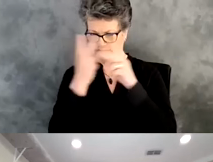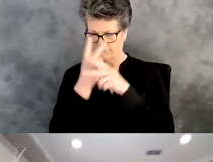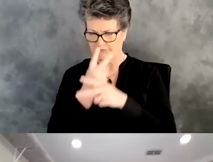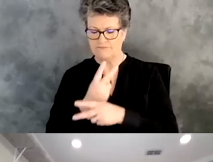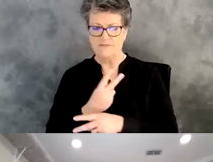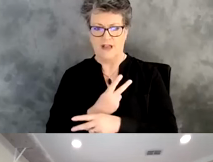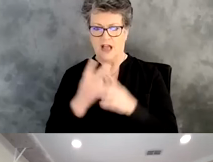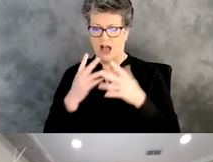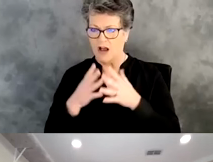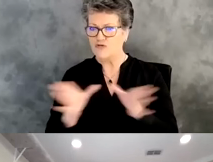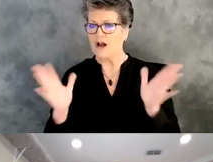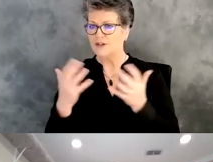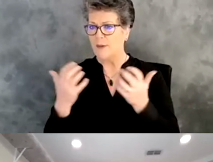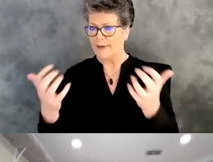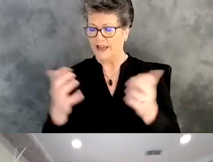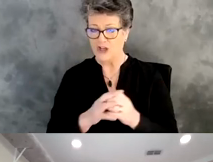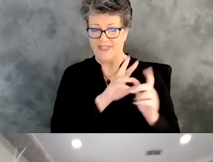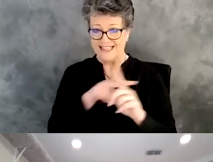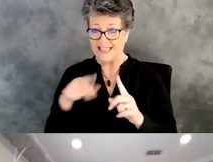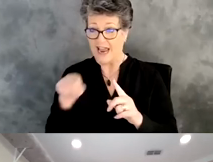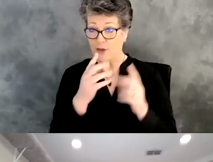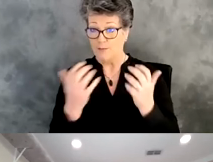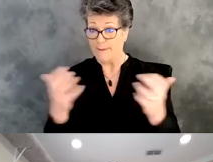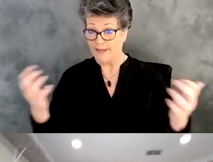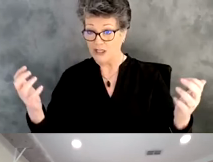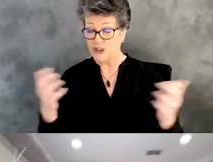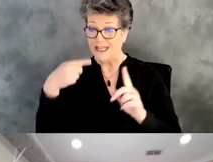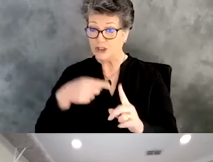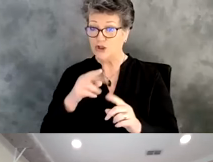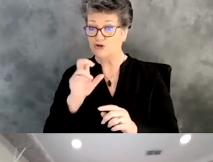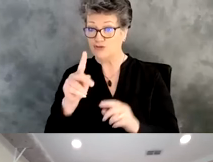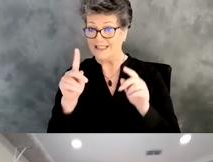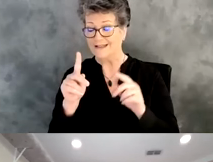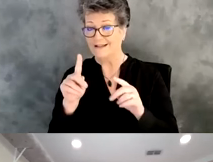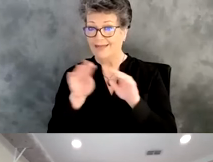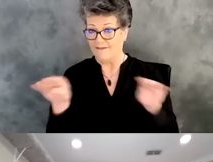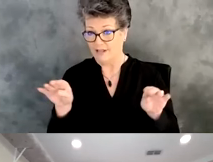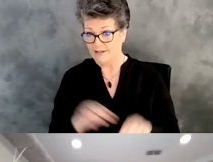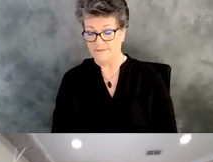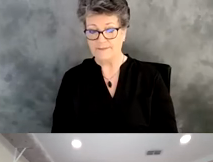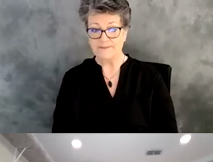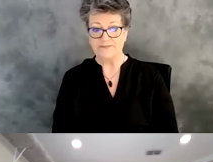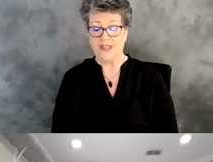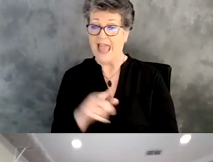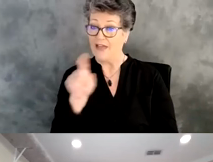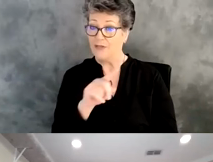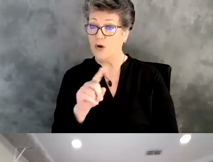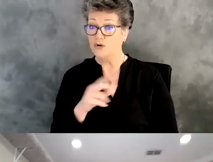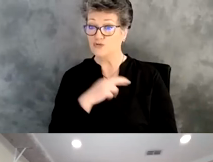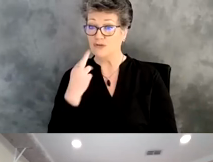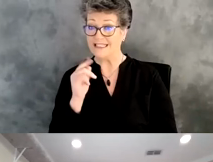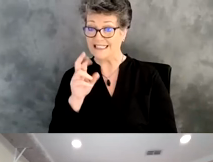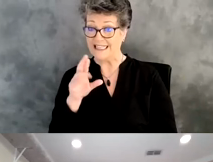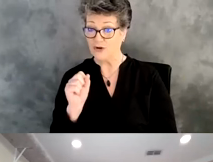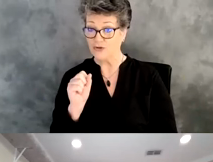their population, and then assign those populations a certain risk tier or risk level. And then those risk tiers would then